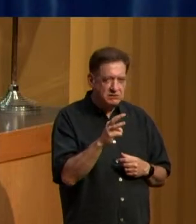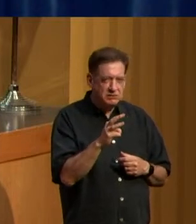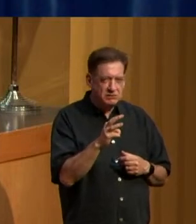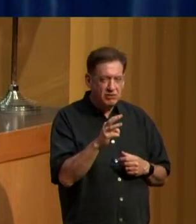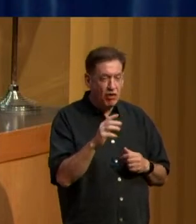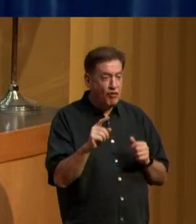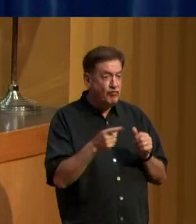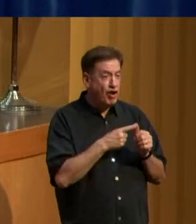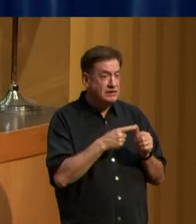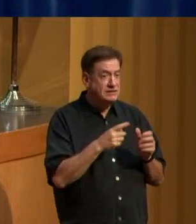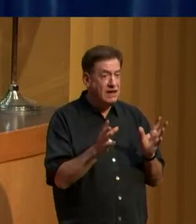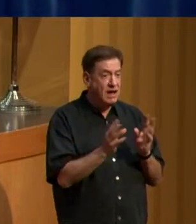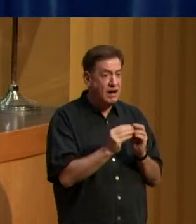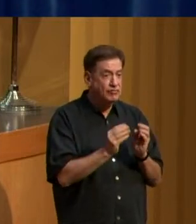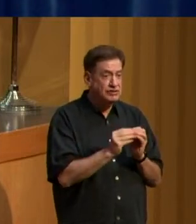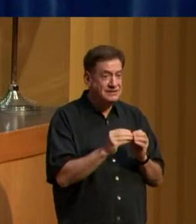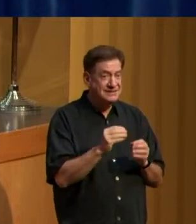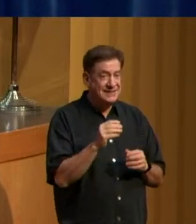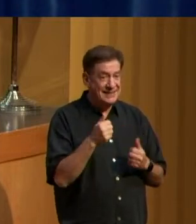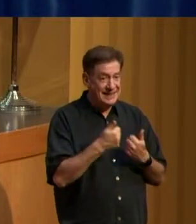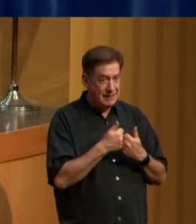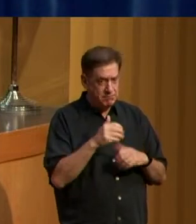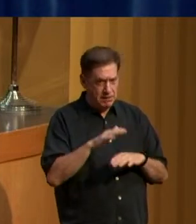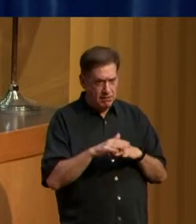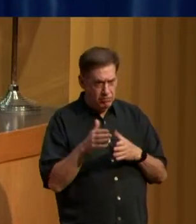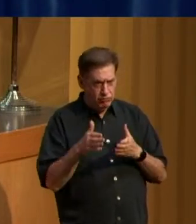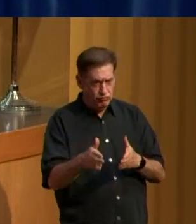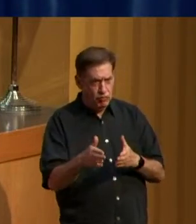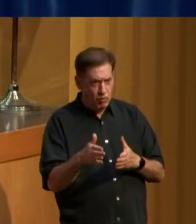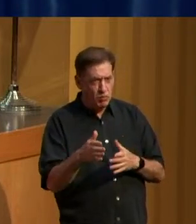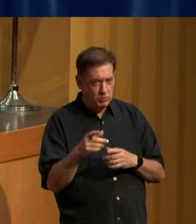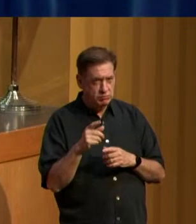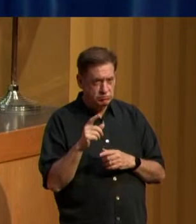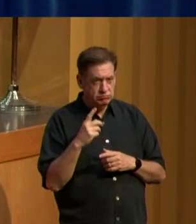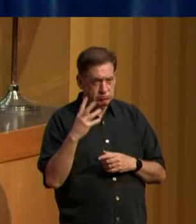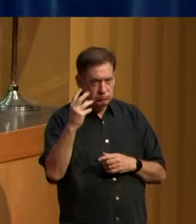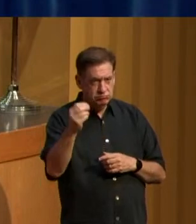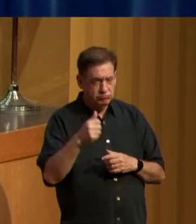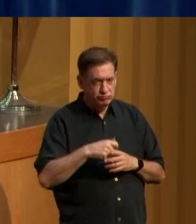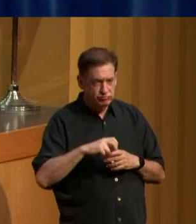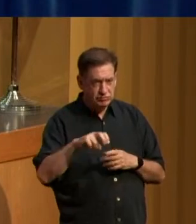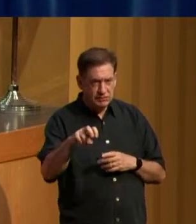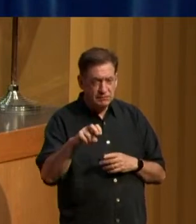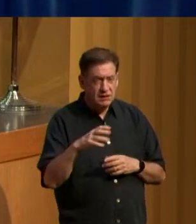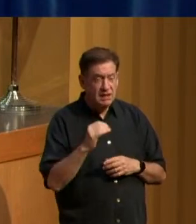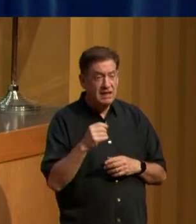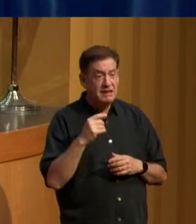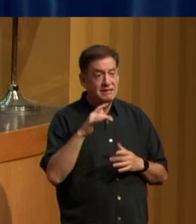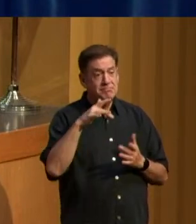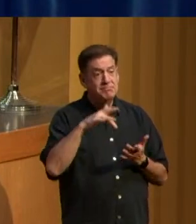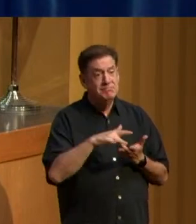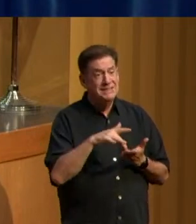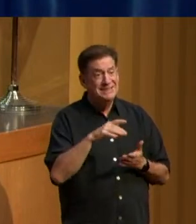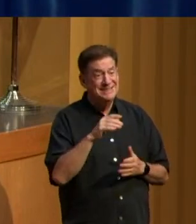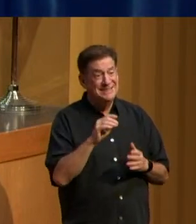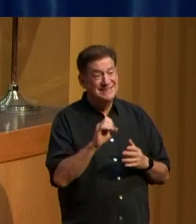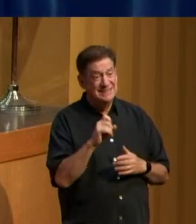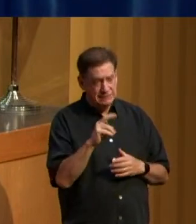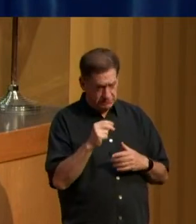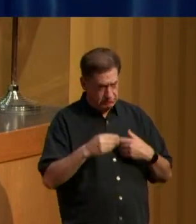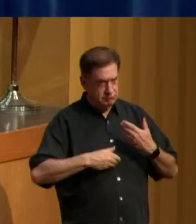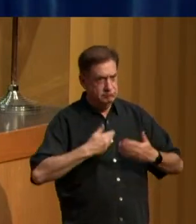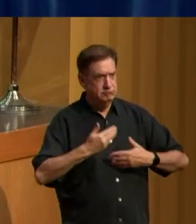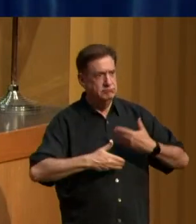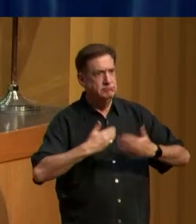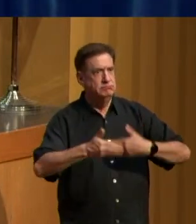were on the road. So it was about mid-season when we started to hit our stride, and things kind of took off from